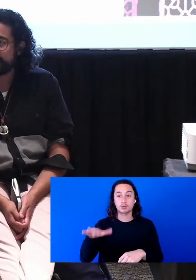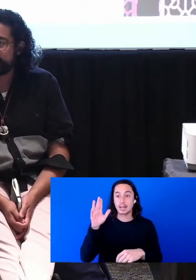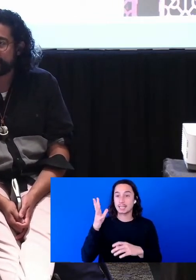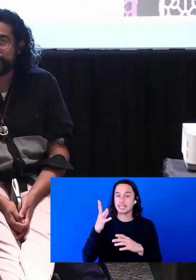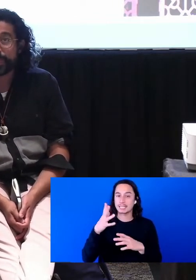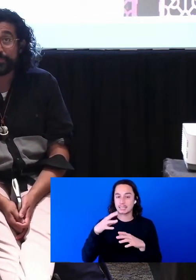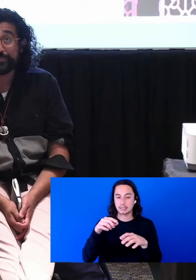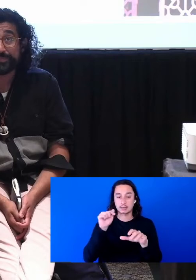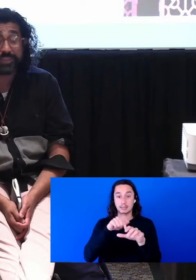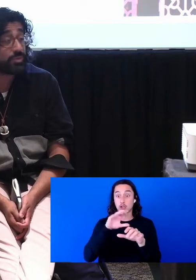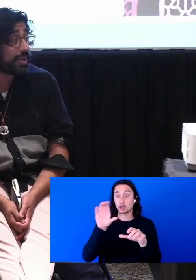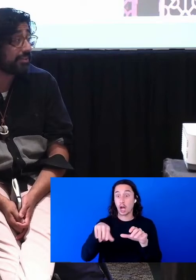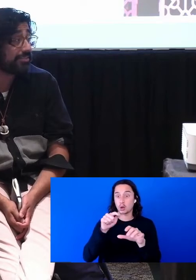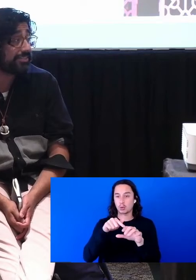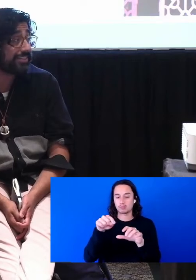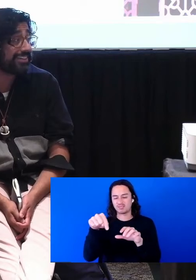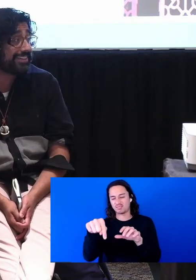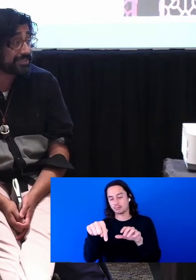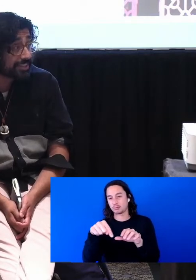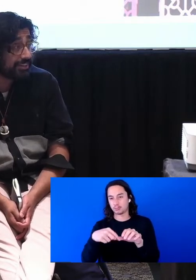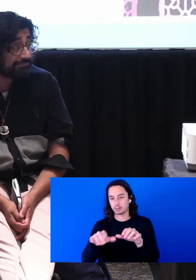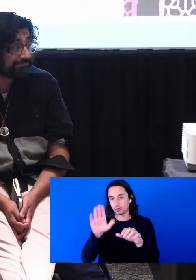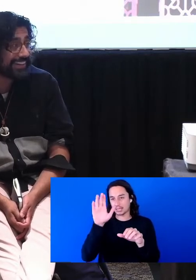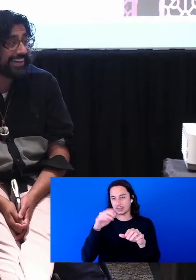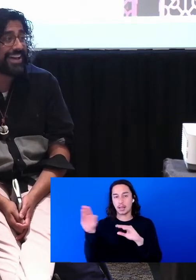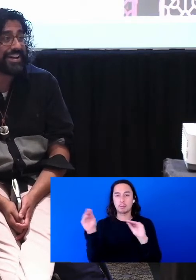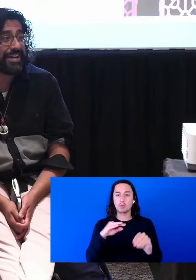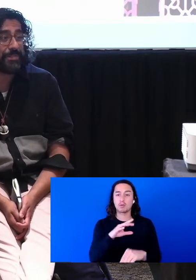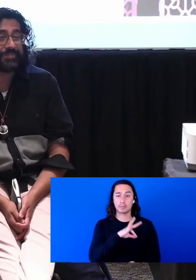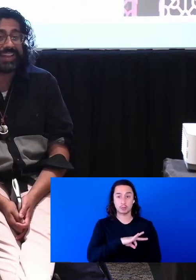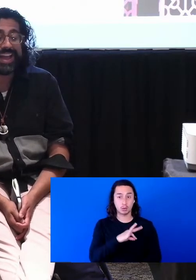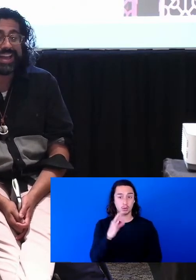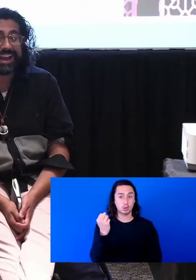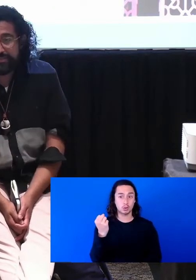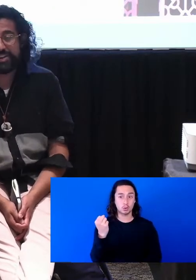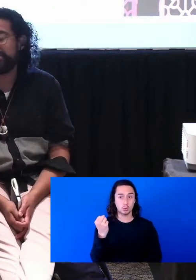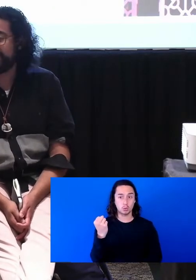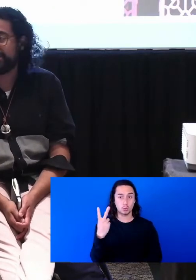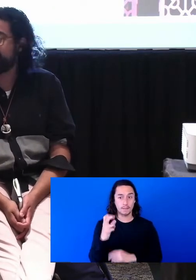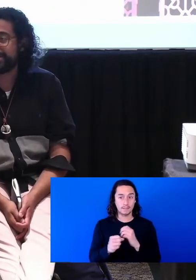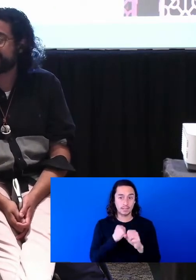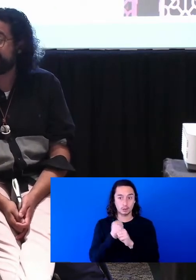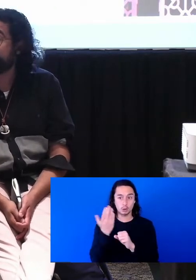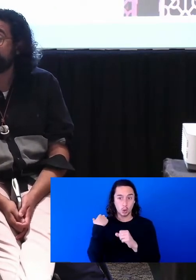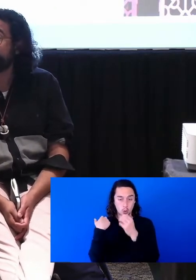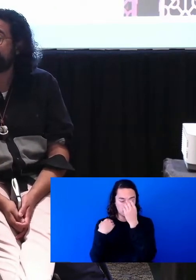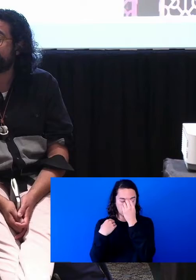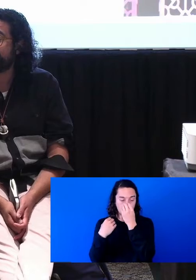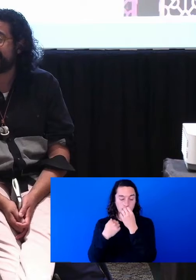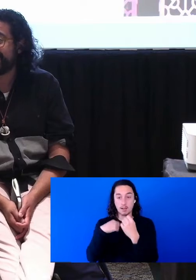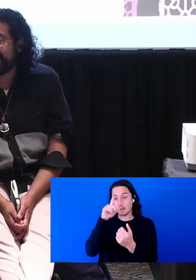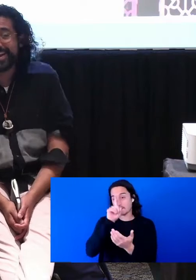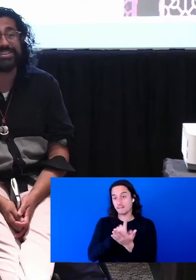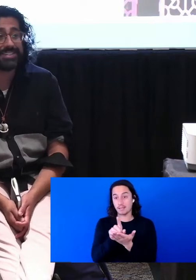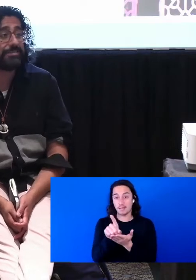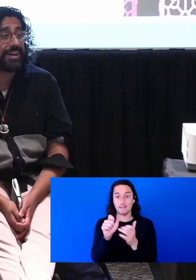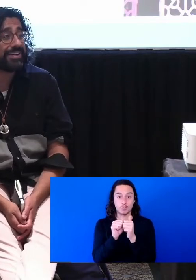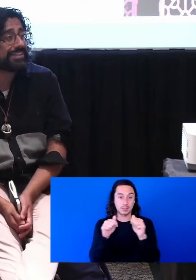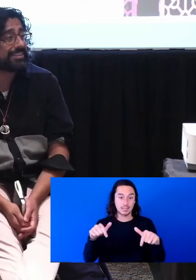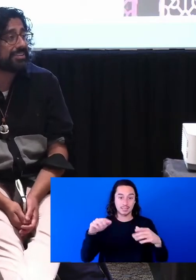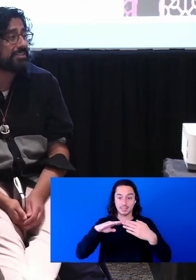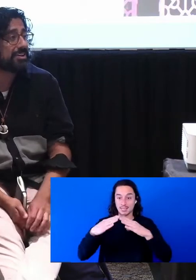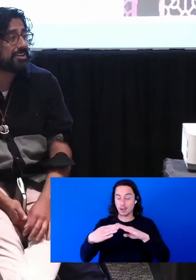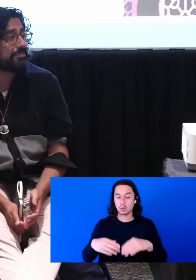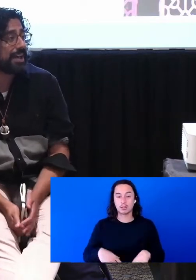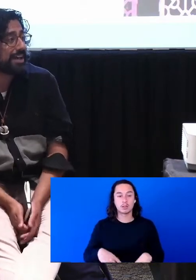I moved to Pittsburgh 12 years ago, and I fell in love with this town. There's a lot I could say